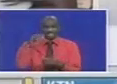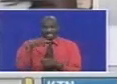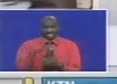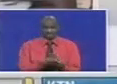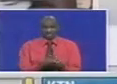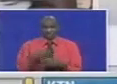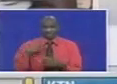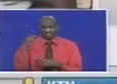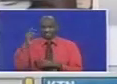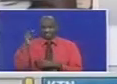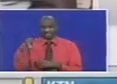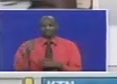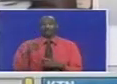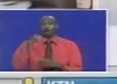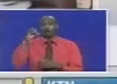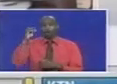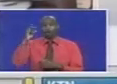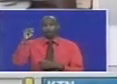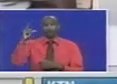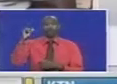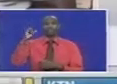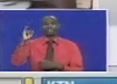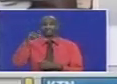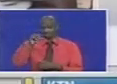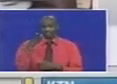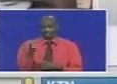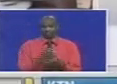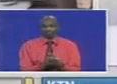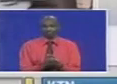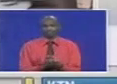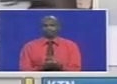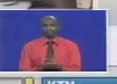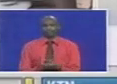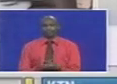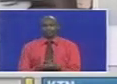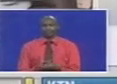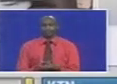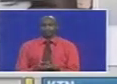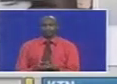where KTN's Ferdinand Omondi is standing by. Ferdi.